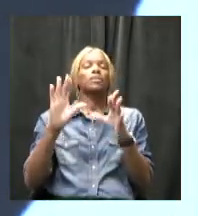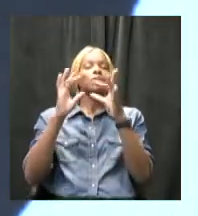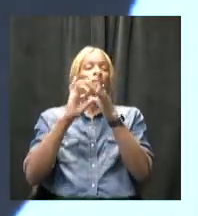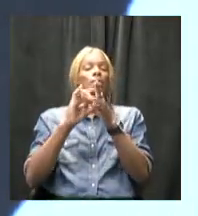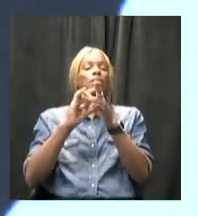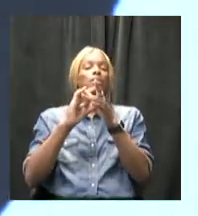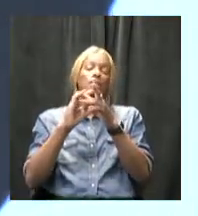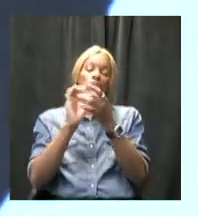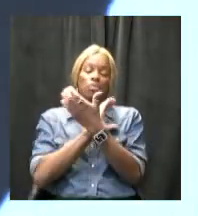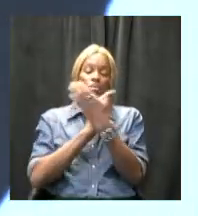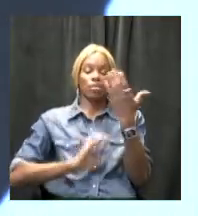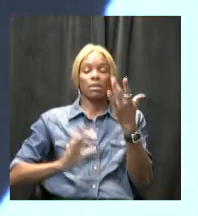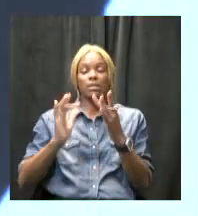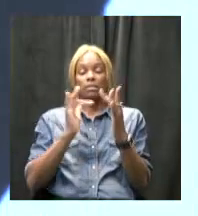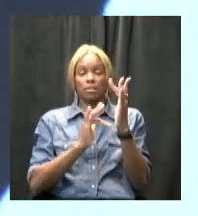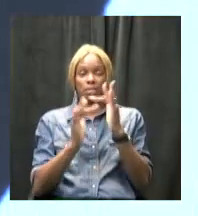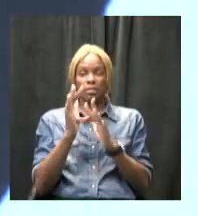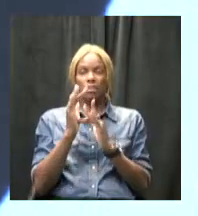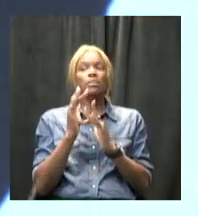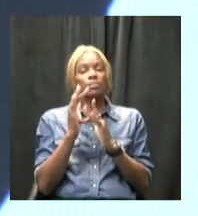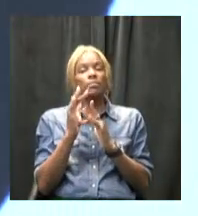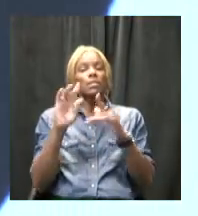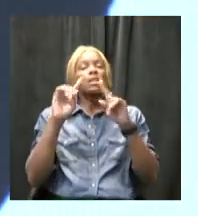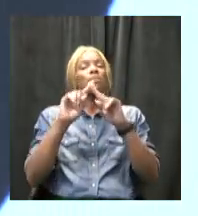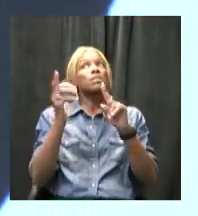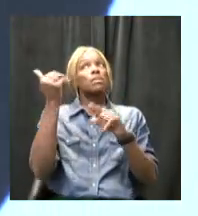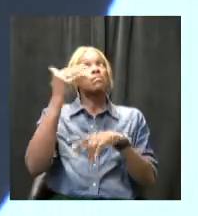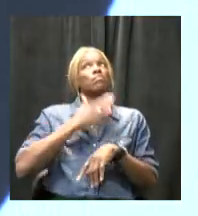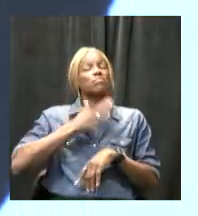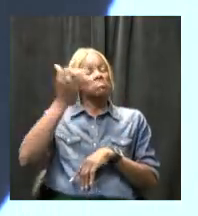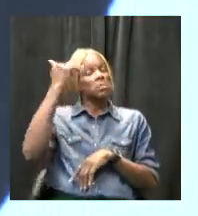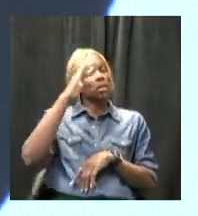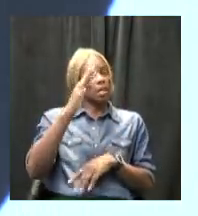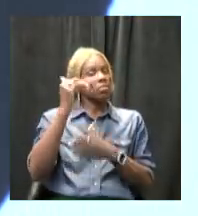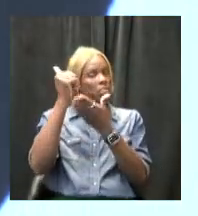be a struggle, but my God's still going to get me